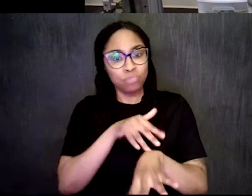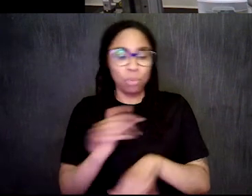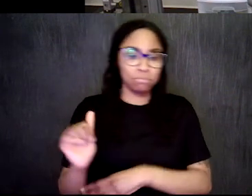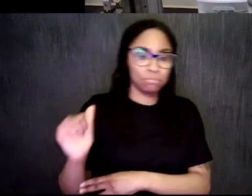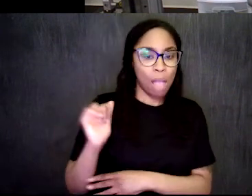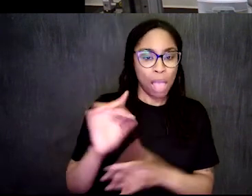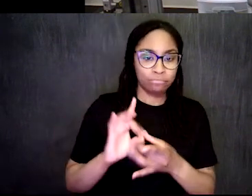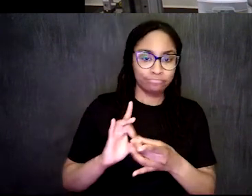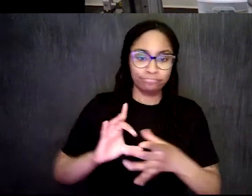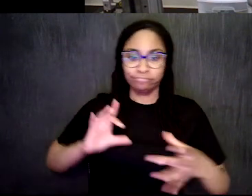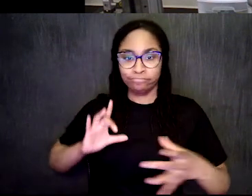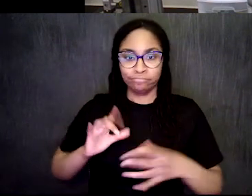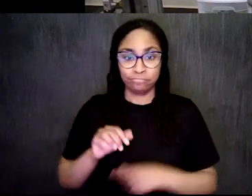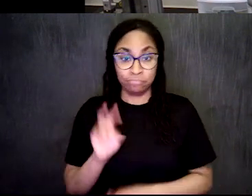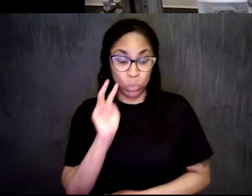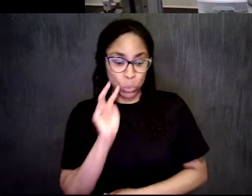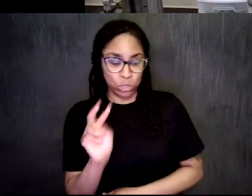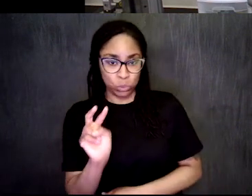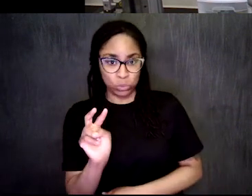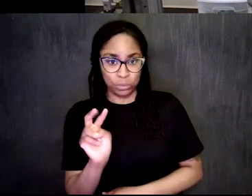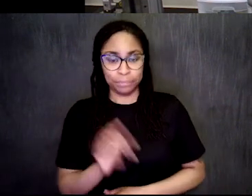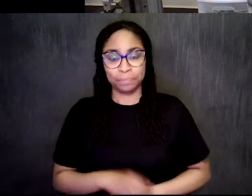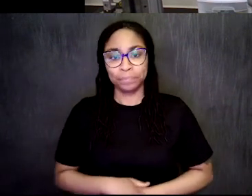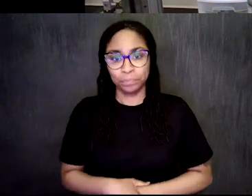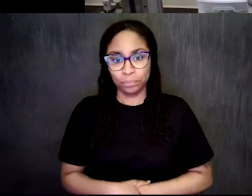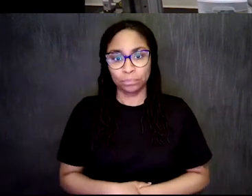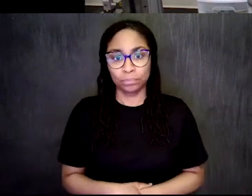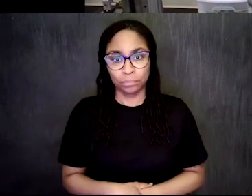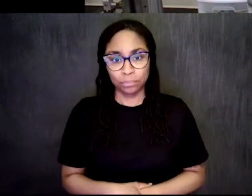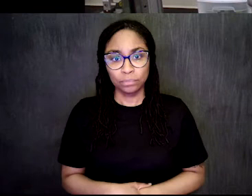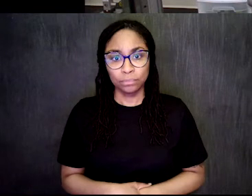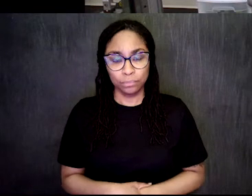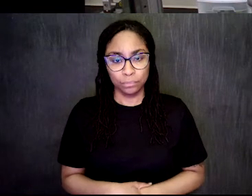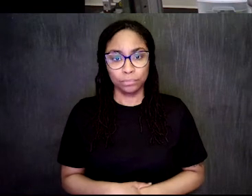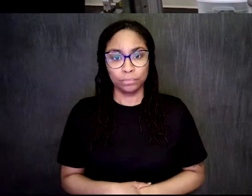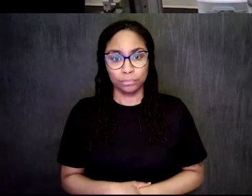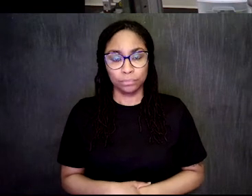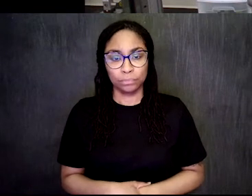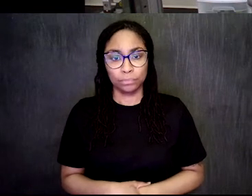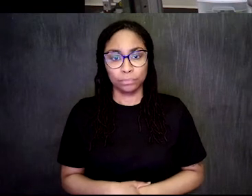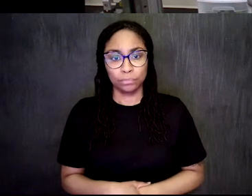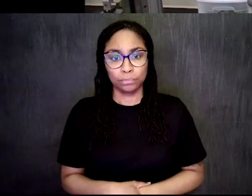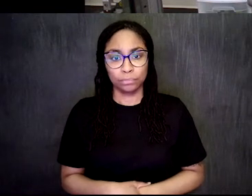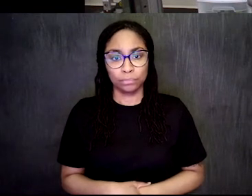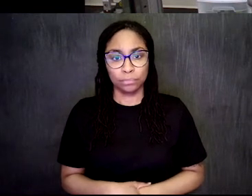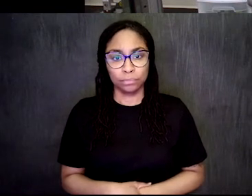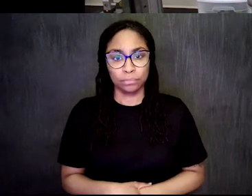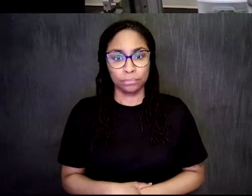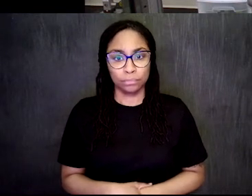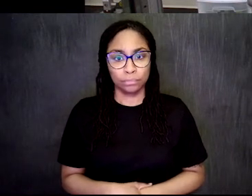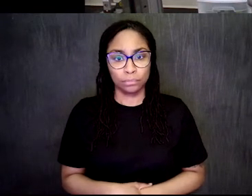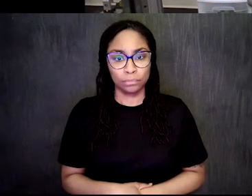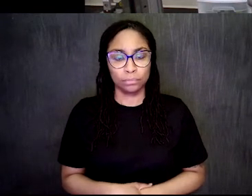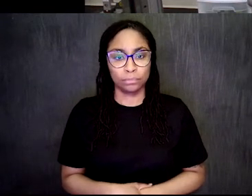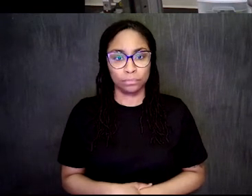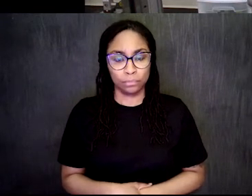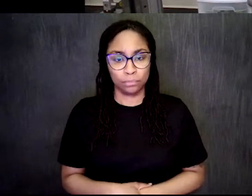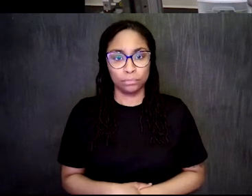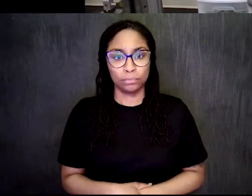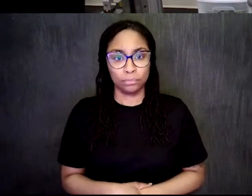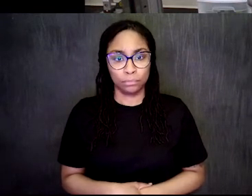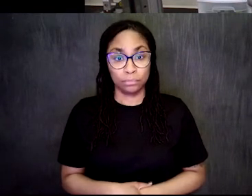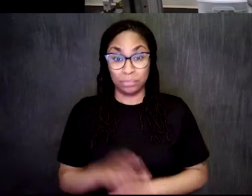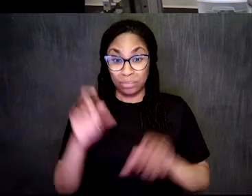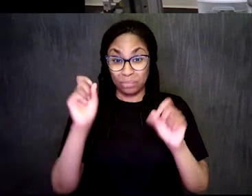low back release stretch. So you're going to bring your knees up towards your chest. Like I said, you're going to reach between your knees. You can either grab